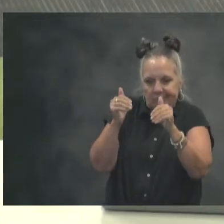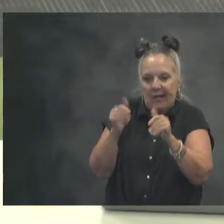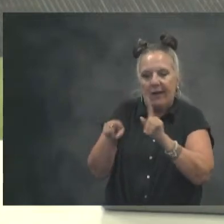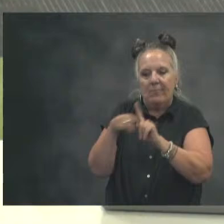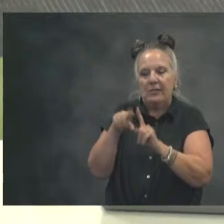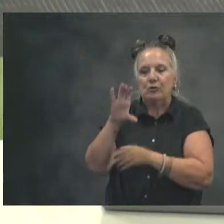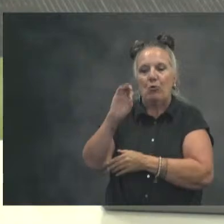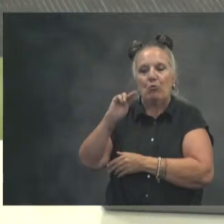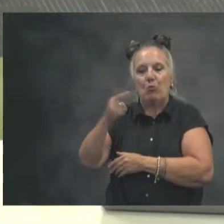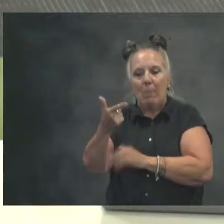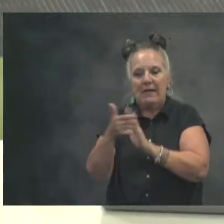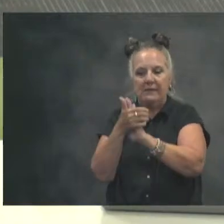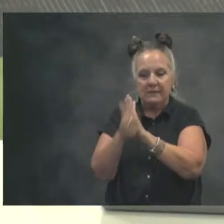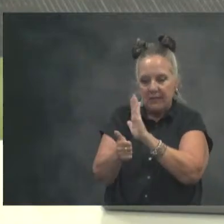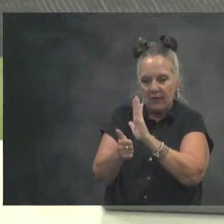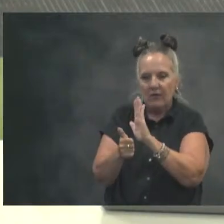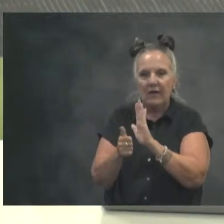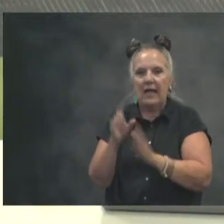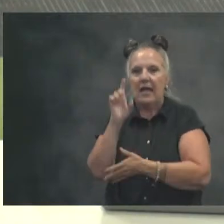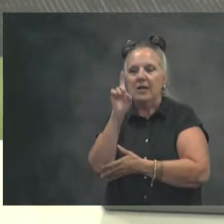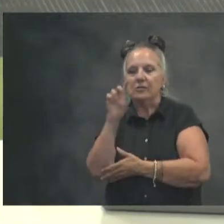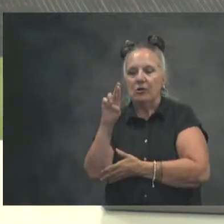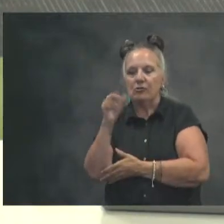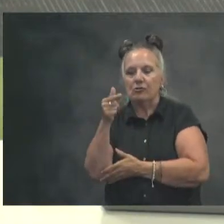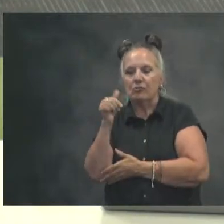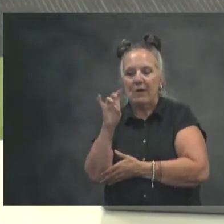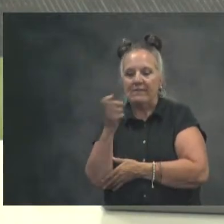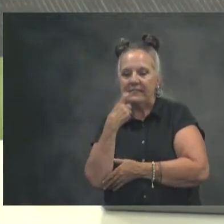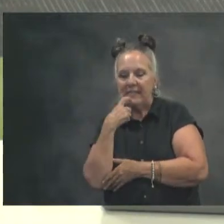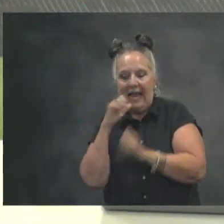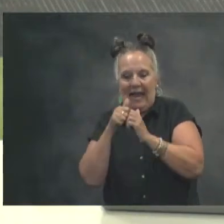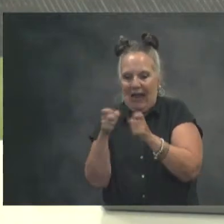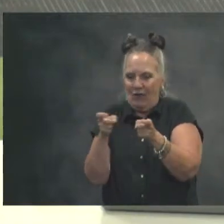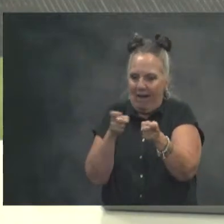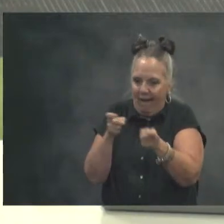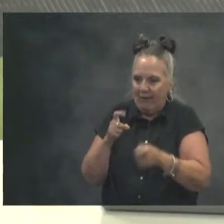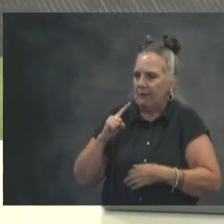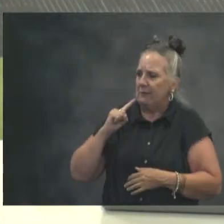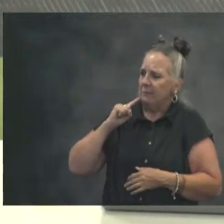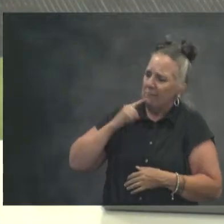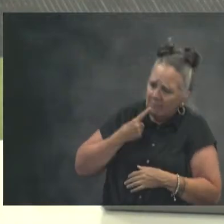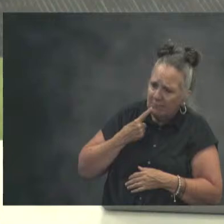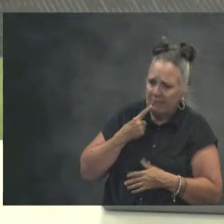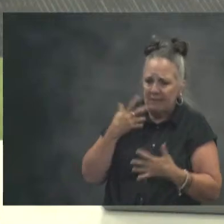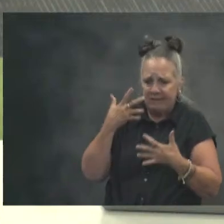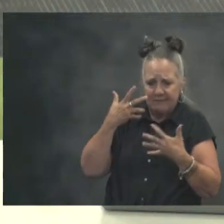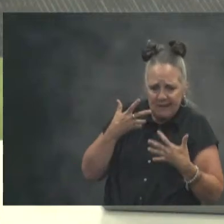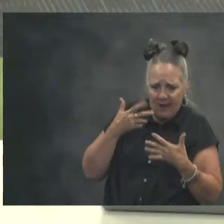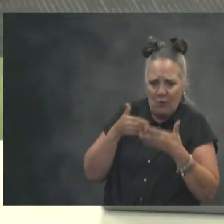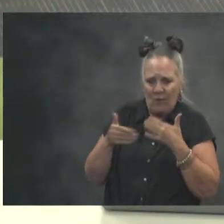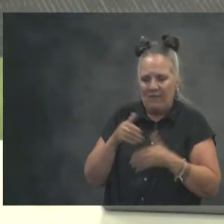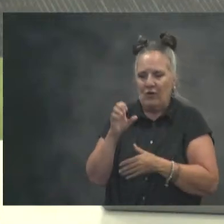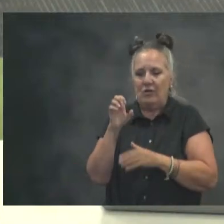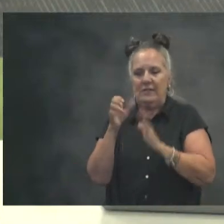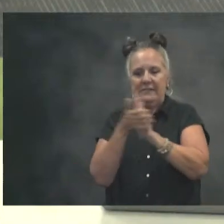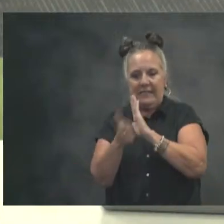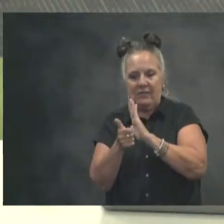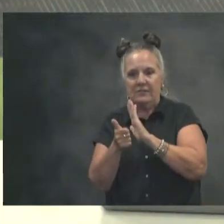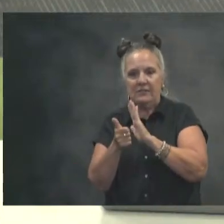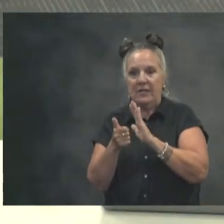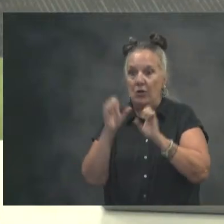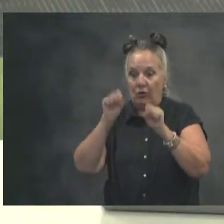skills, or as Dr. Gravelin said, how to handle disappointment, all of those specific skills that end up with